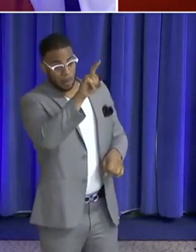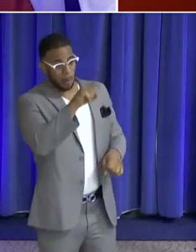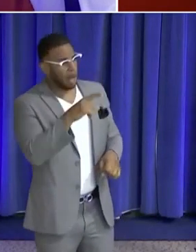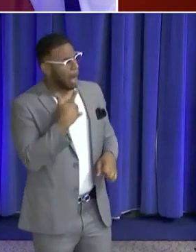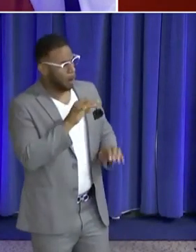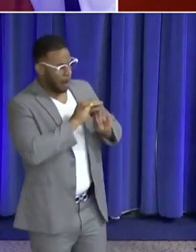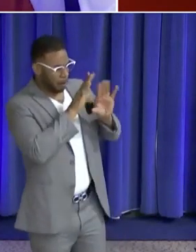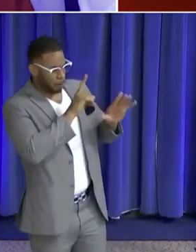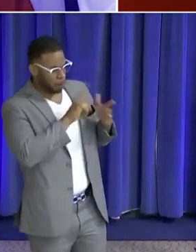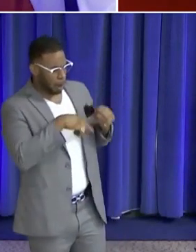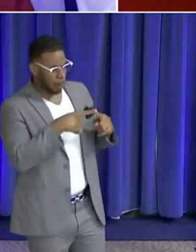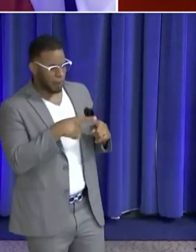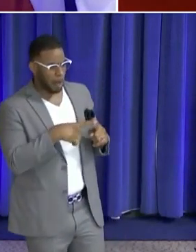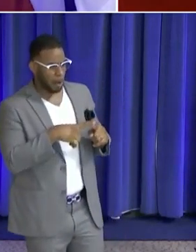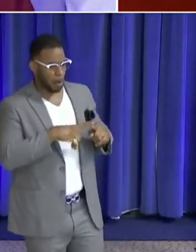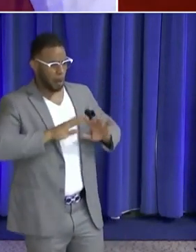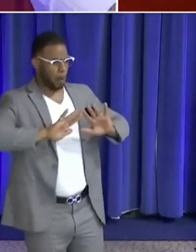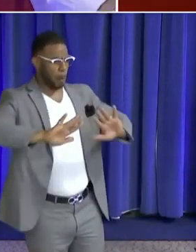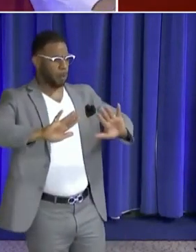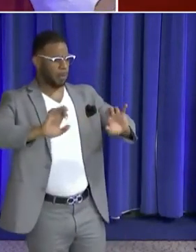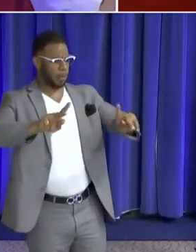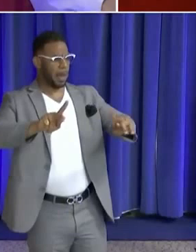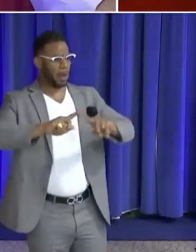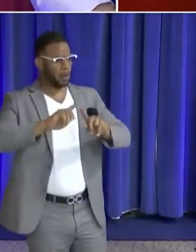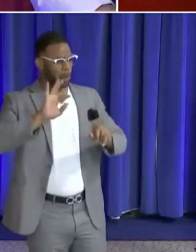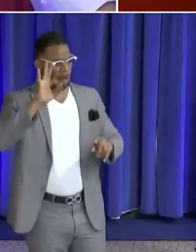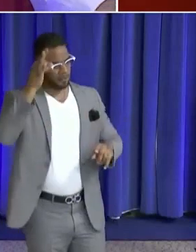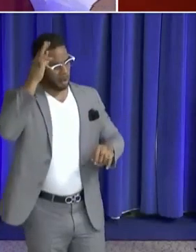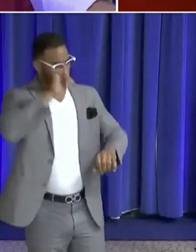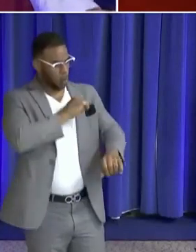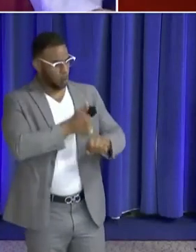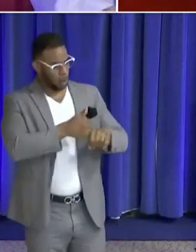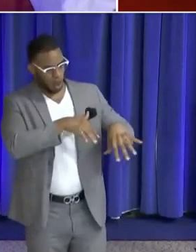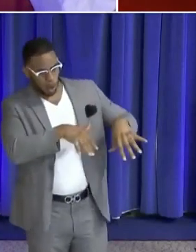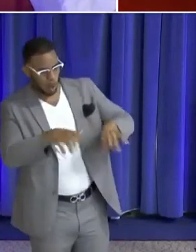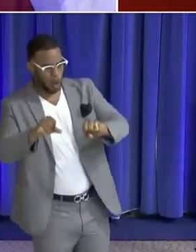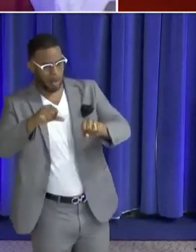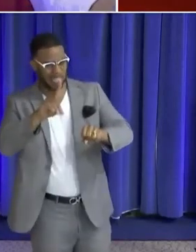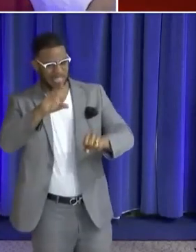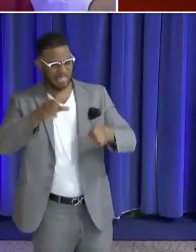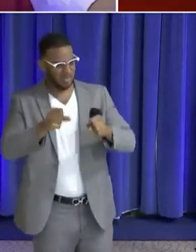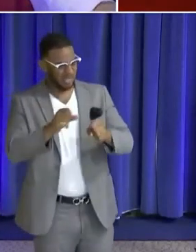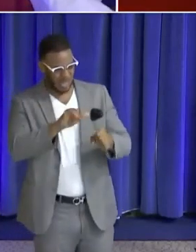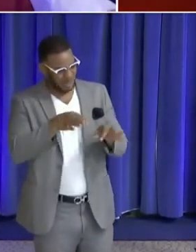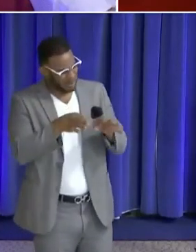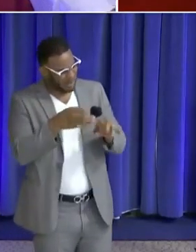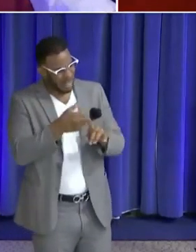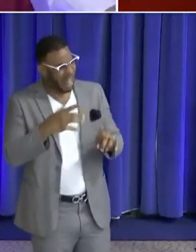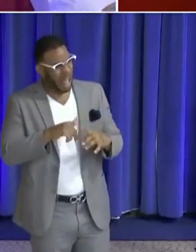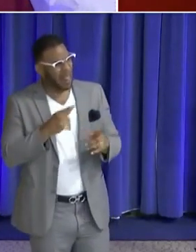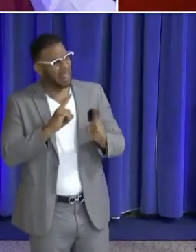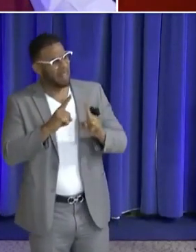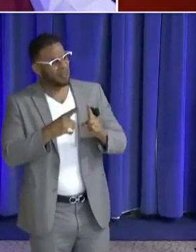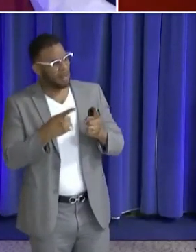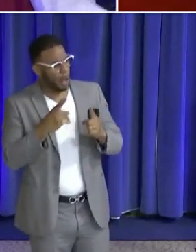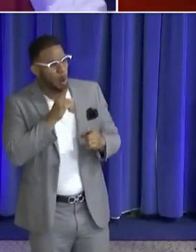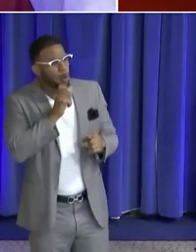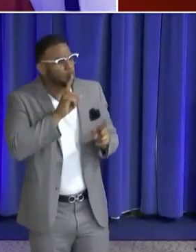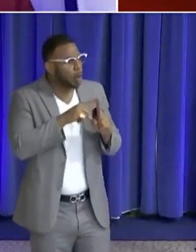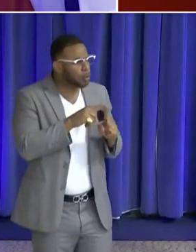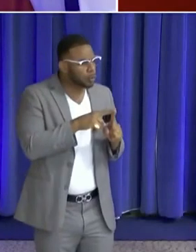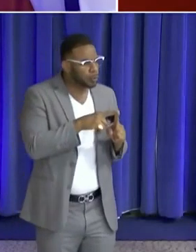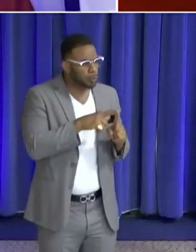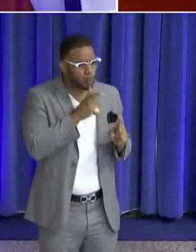clarify, you were talking about pushing back when federal authorities were going into DC streets. Can you explain how that conversation goes? Who do you talk